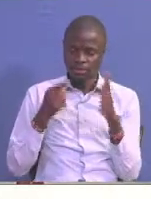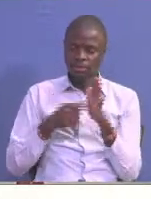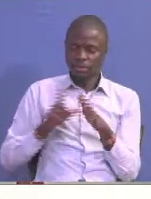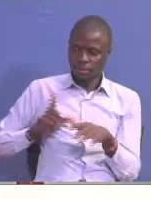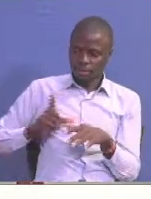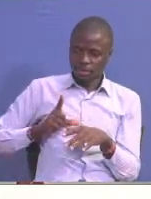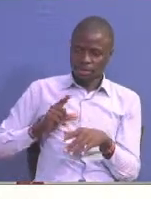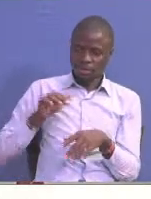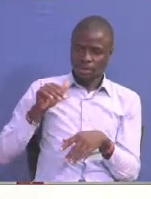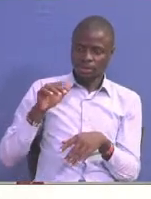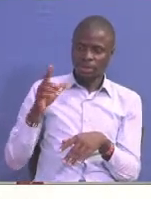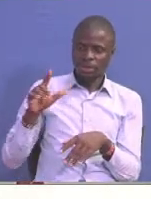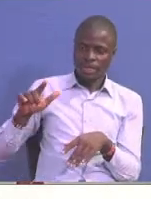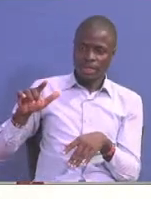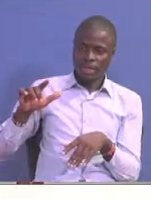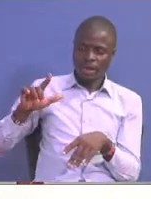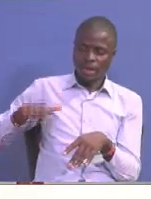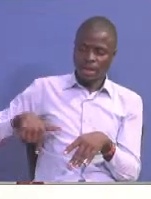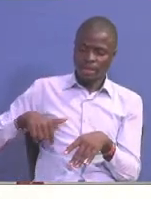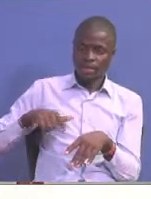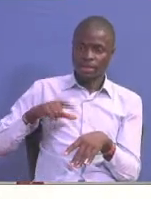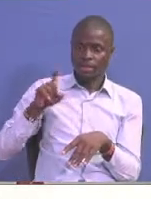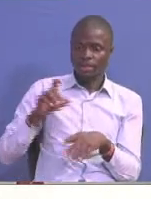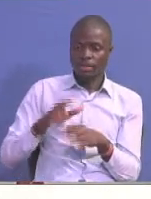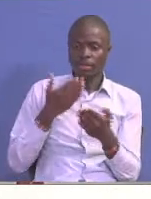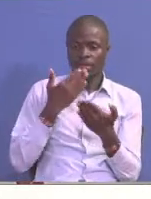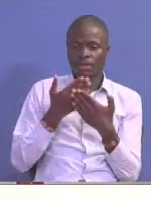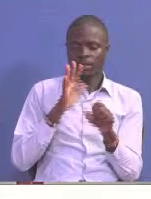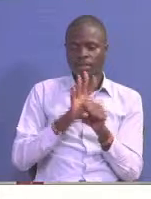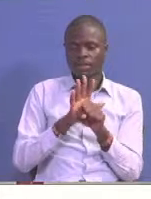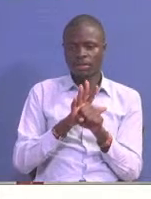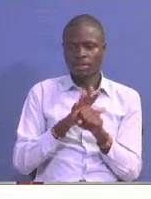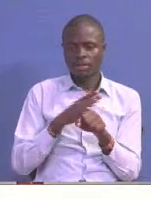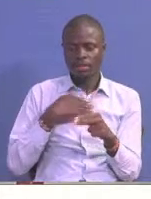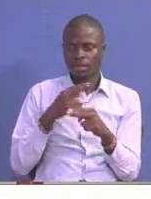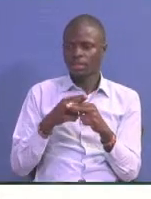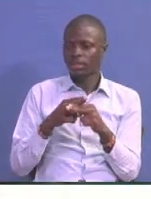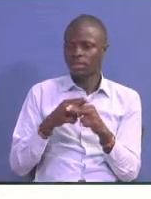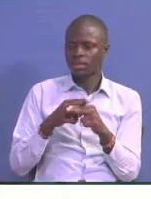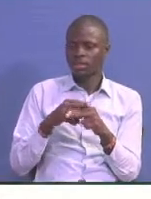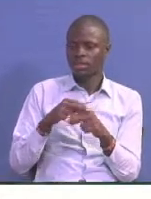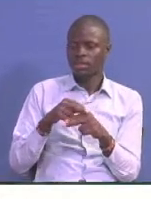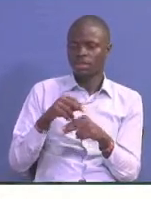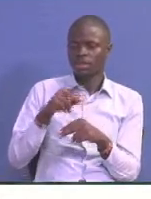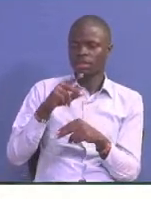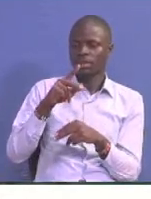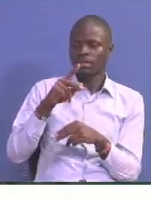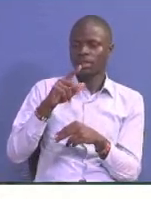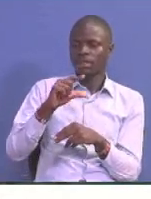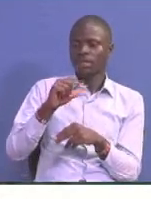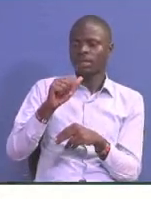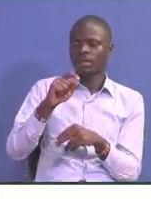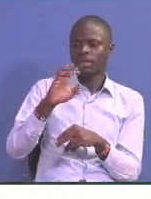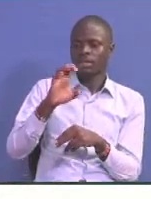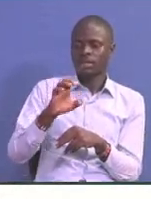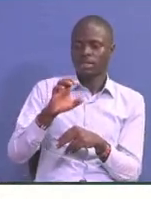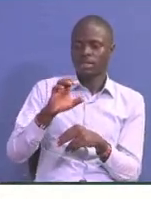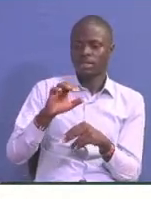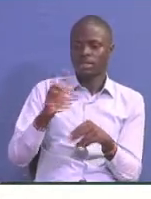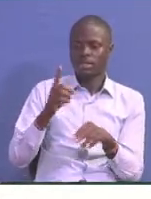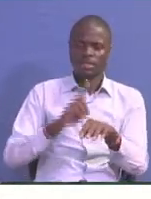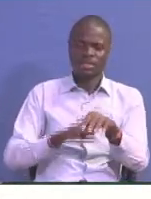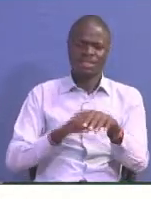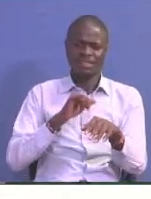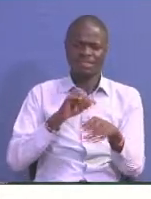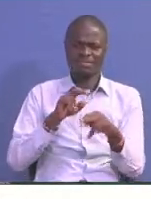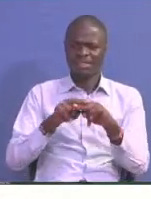lady ask the last question, please. Thank you so much. My name is Gaki Murungi. Every time I sit